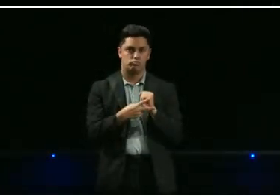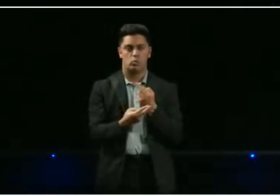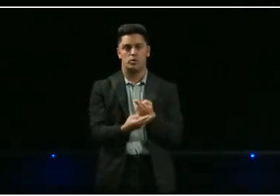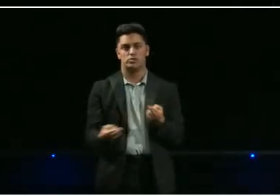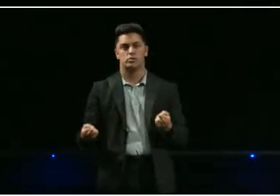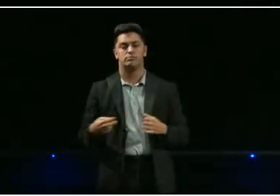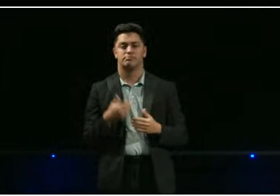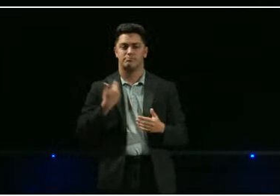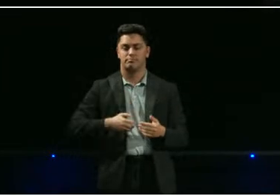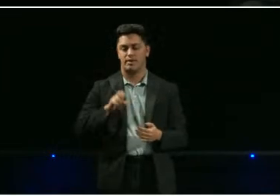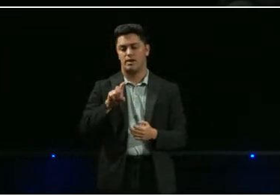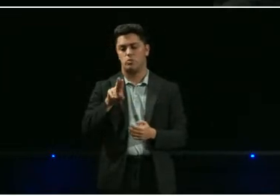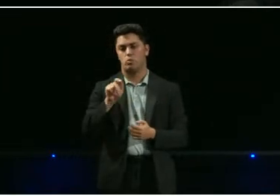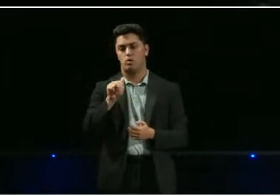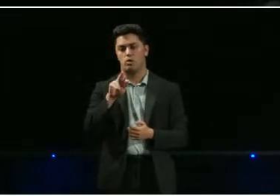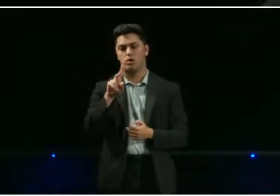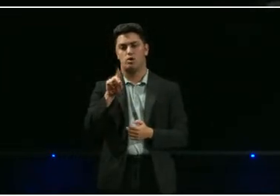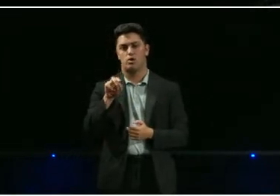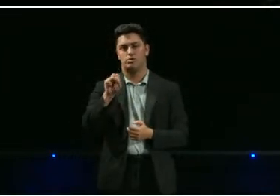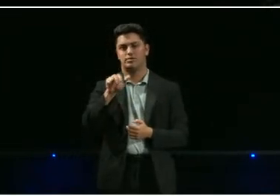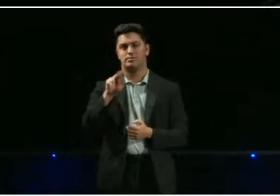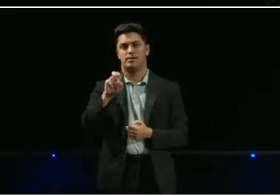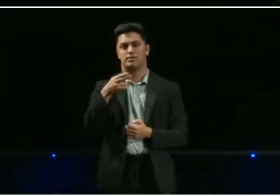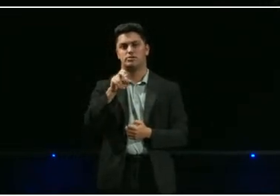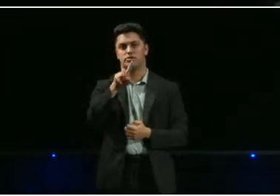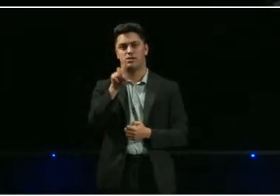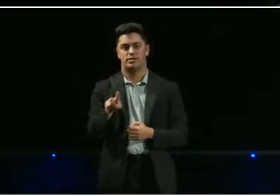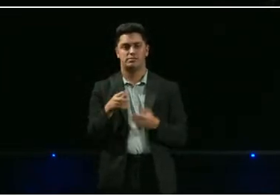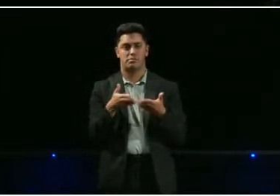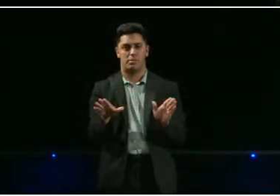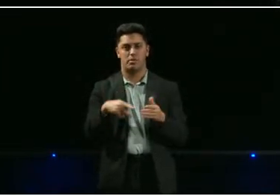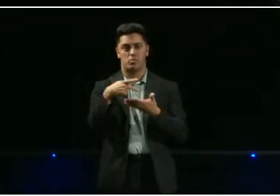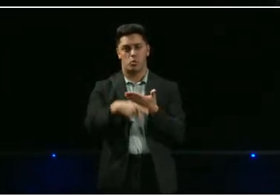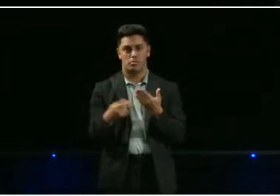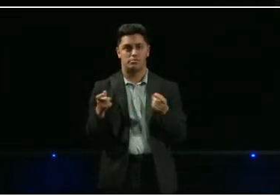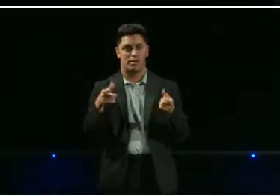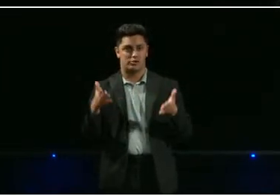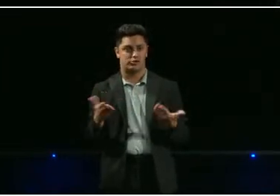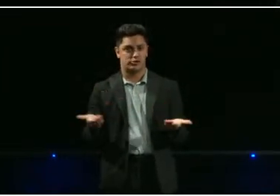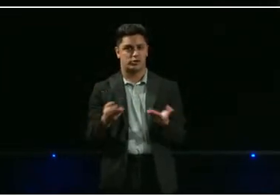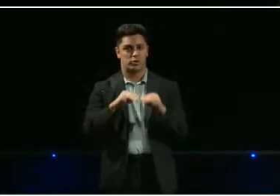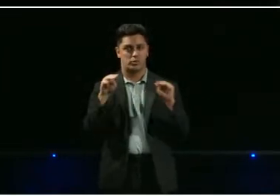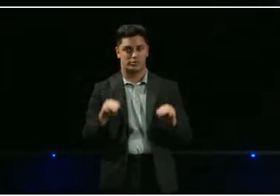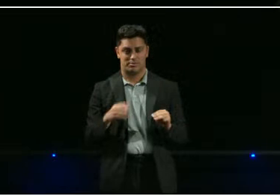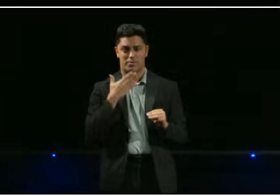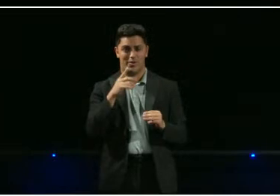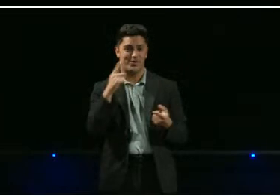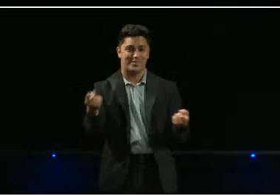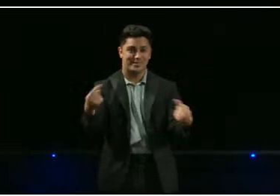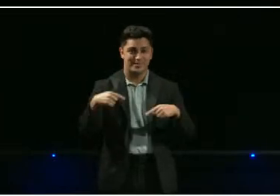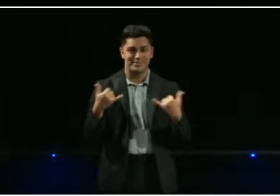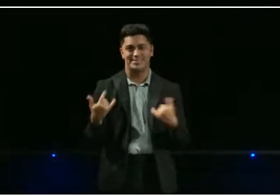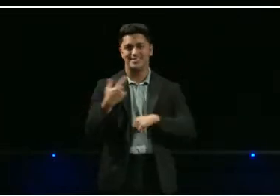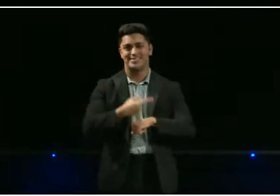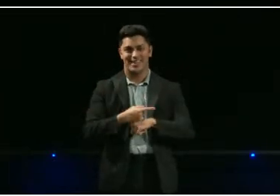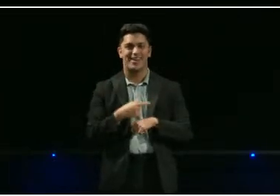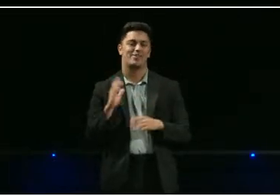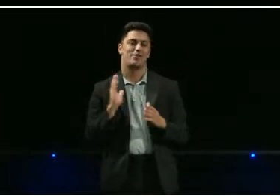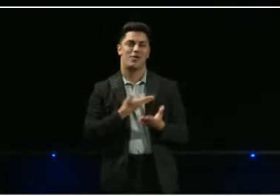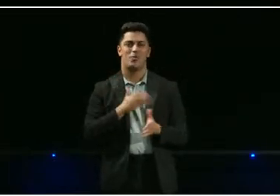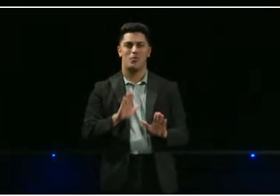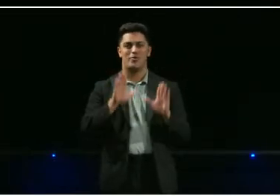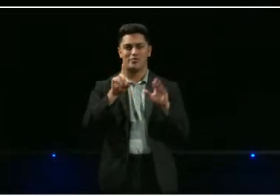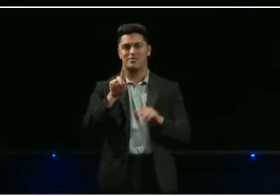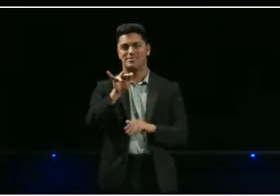My name is Eduardo Sanchez. I'm the Public Programs Manager here at the museum. Thank you for joining us in our wonderful David Geffen